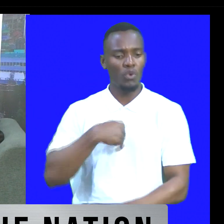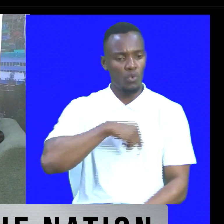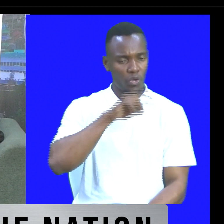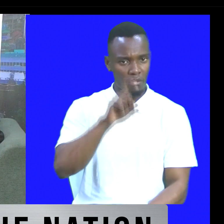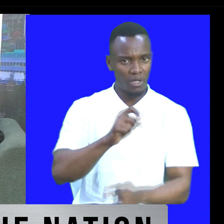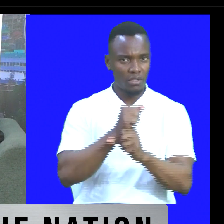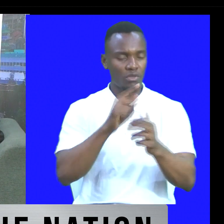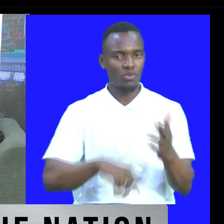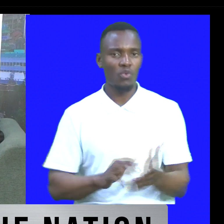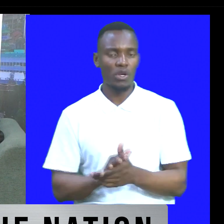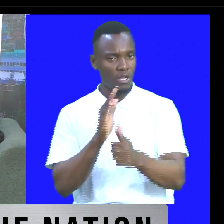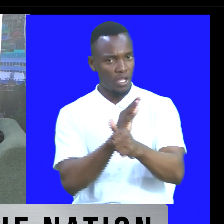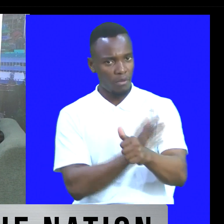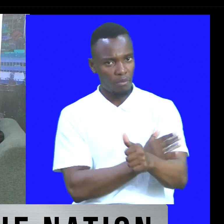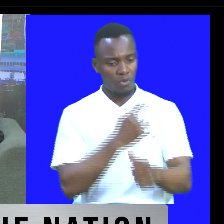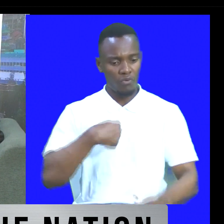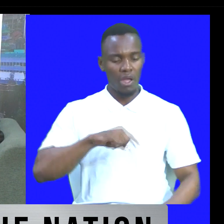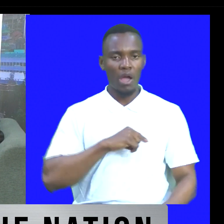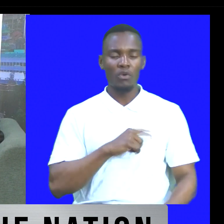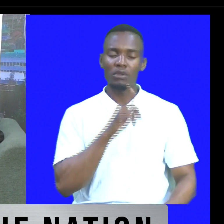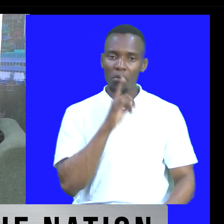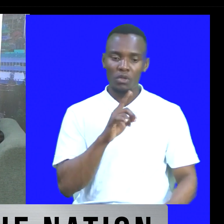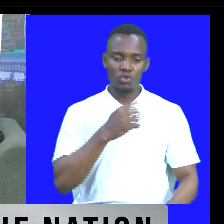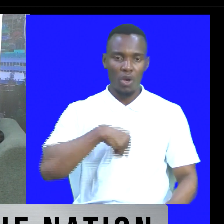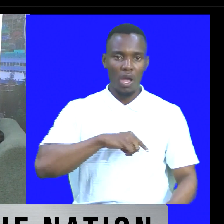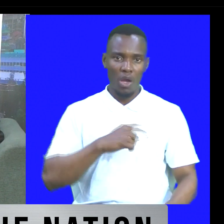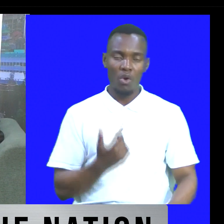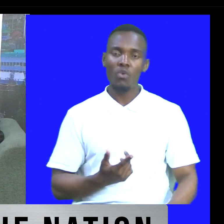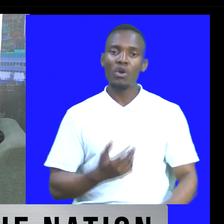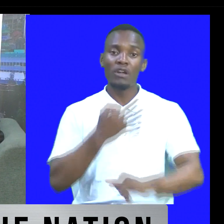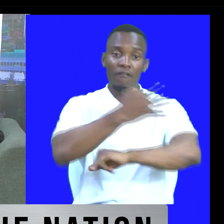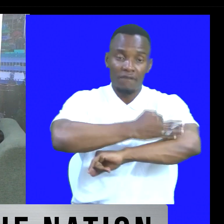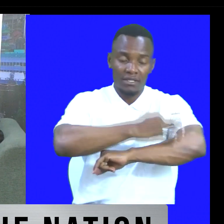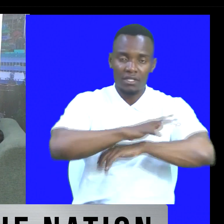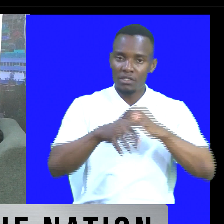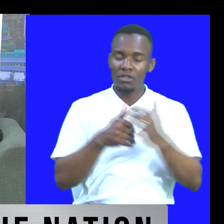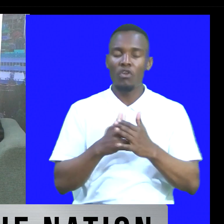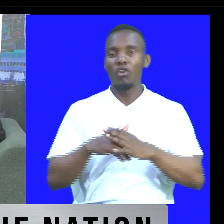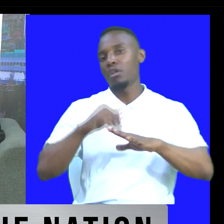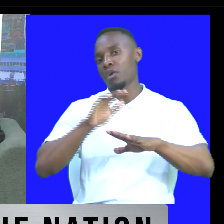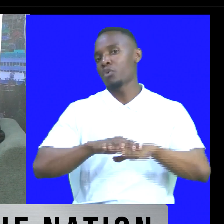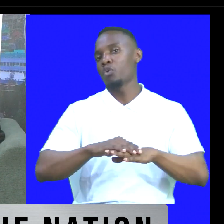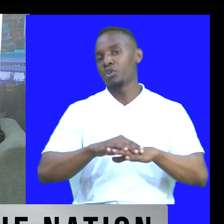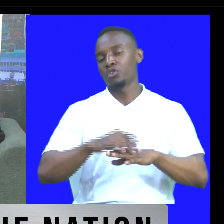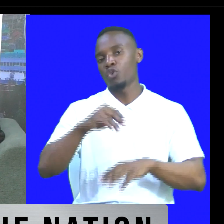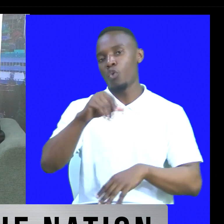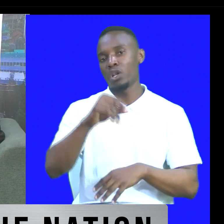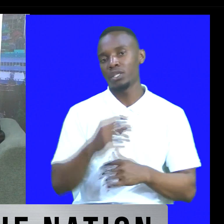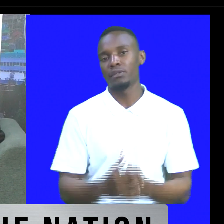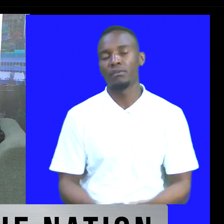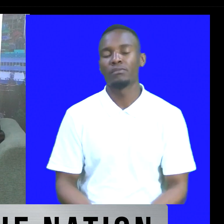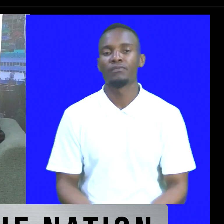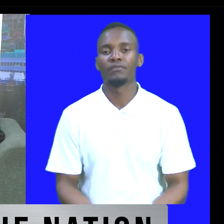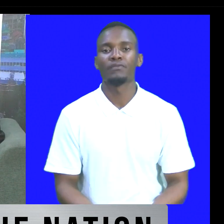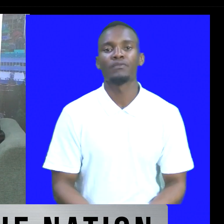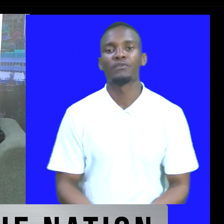on ensuring that facilities come up to the standard that they should be. Right. Yeah.